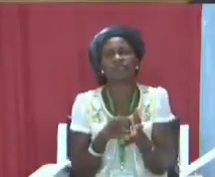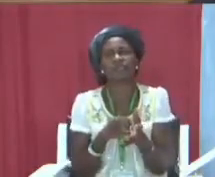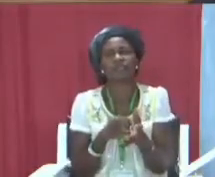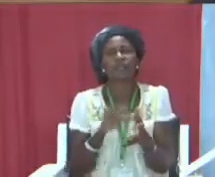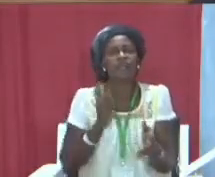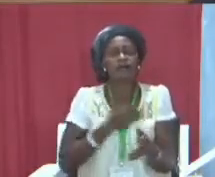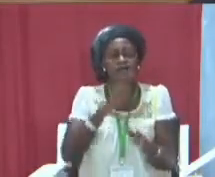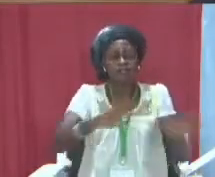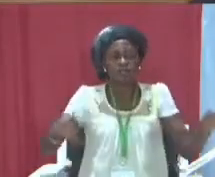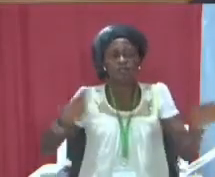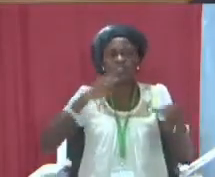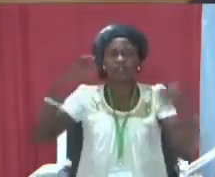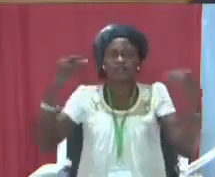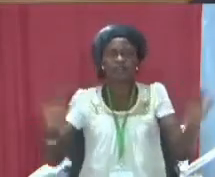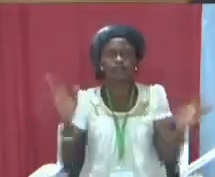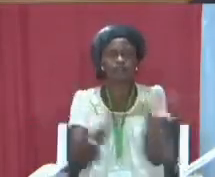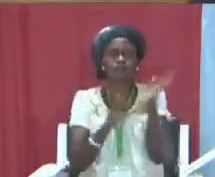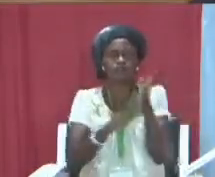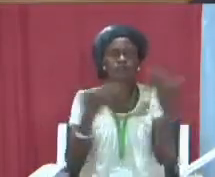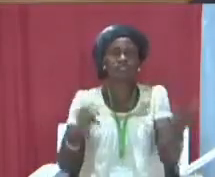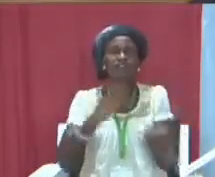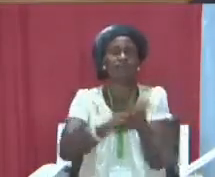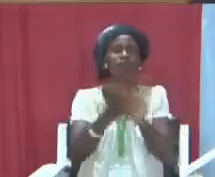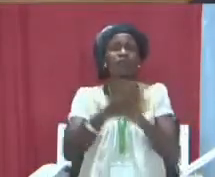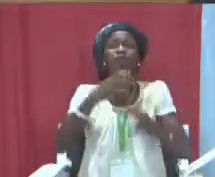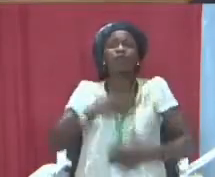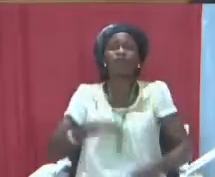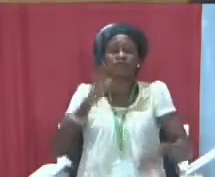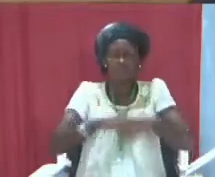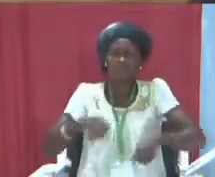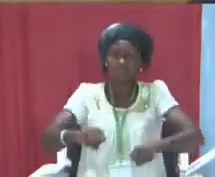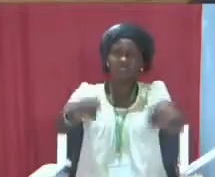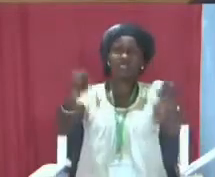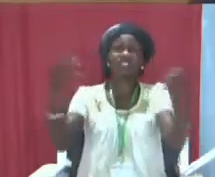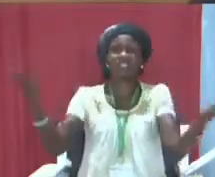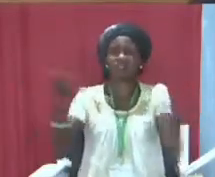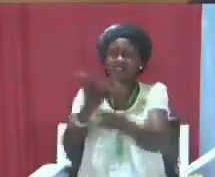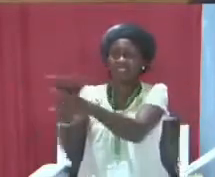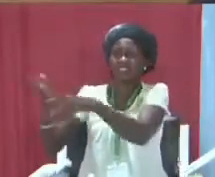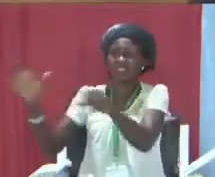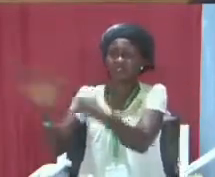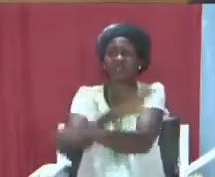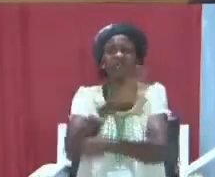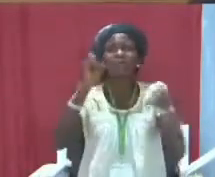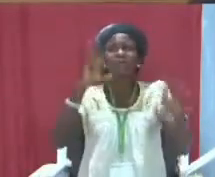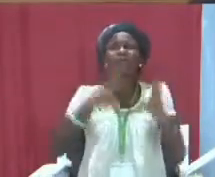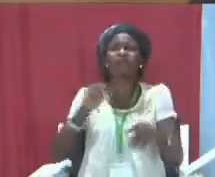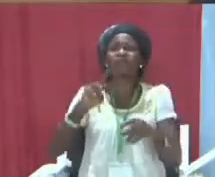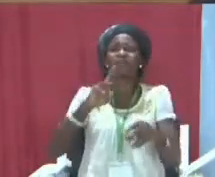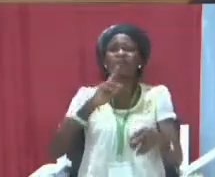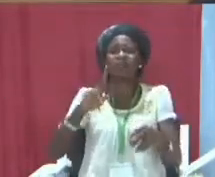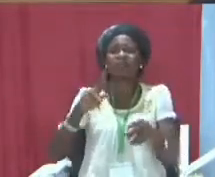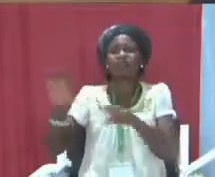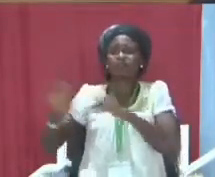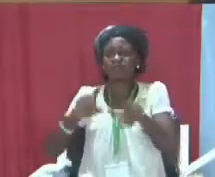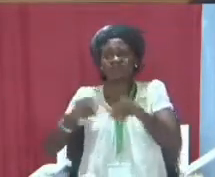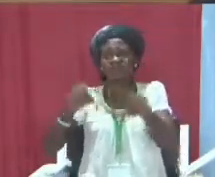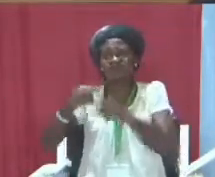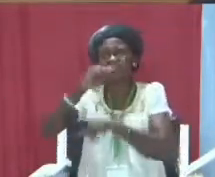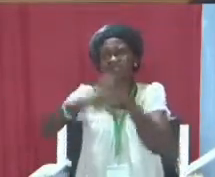Our children have finished school and they are going hungry on the streets. A lot of them are taken to all kinds of